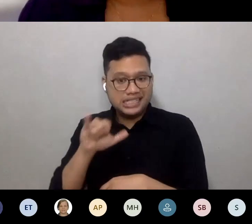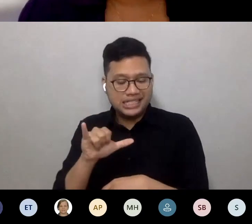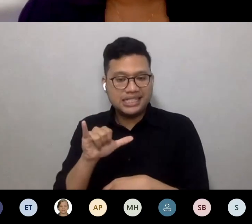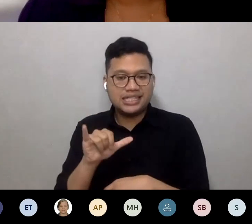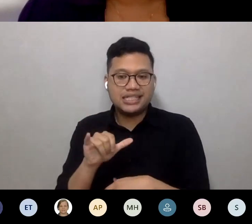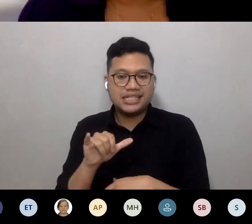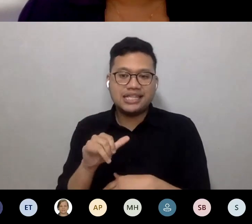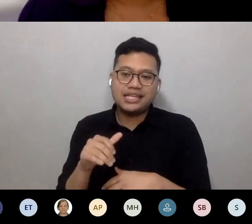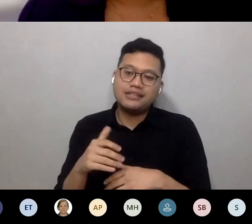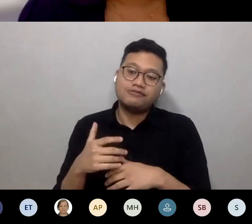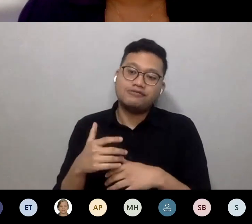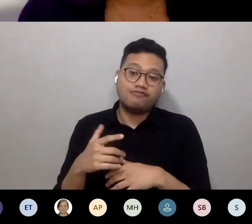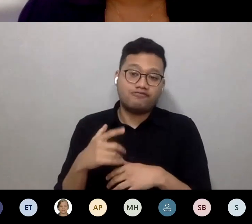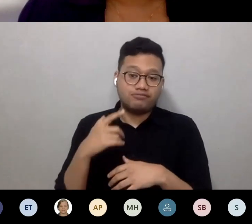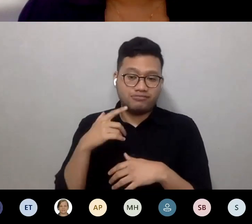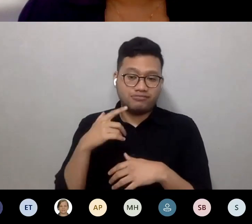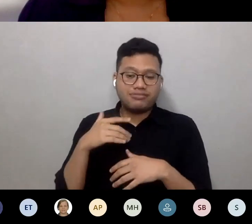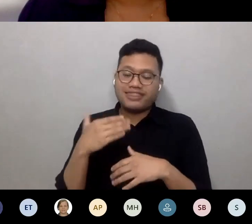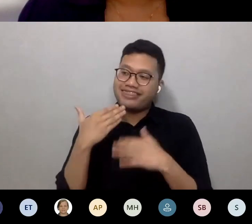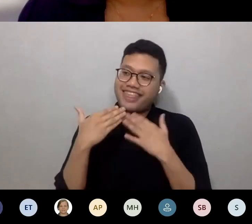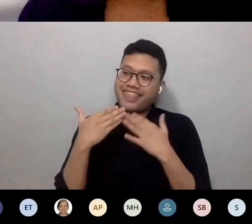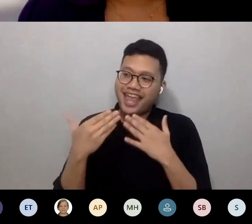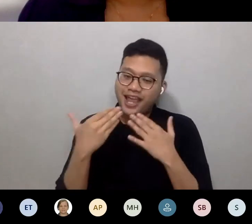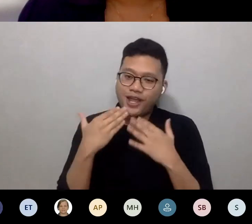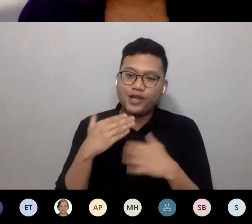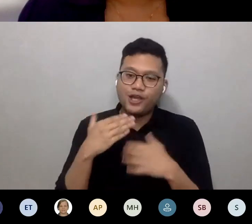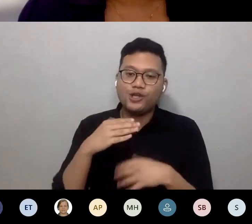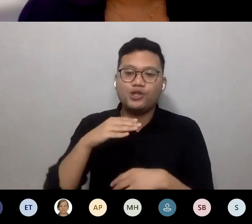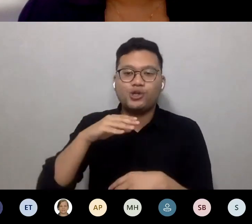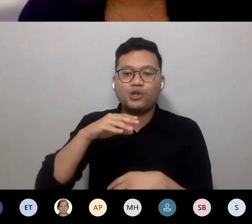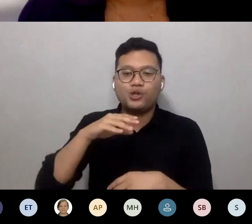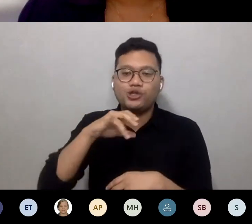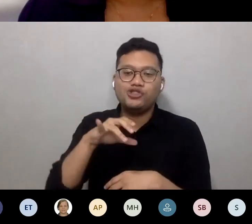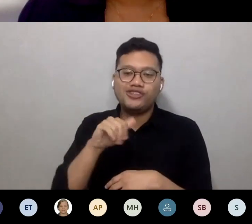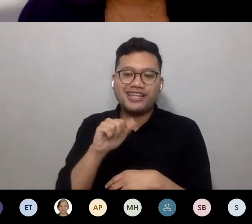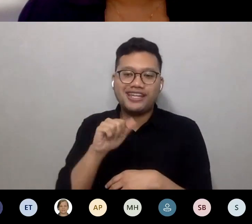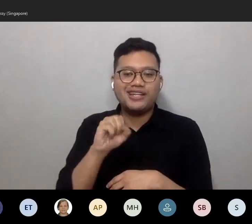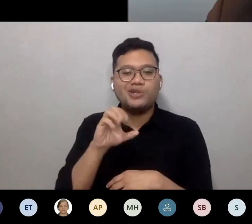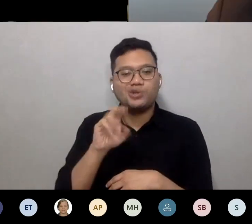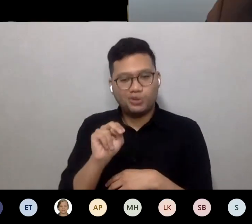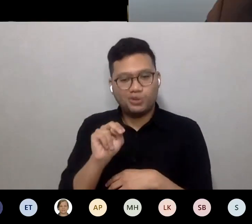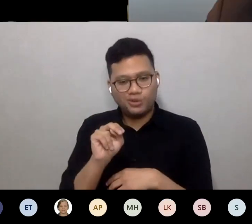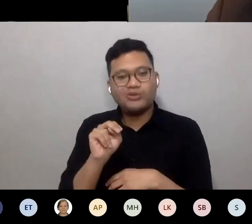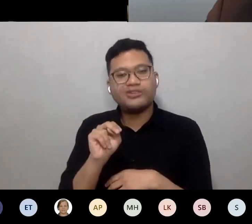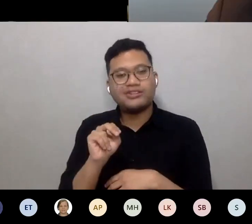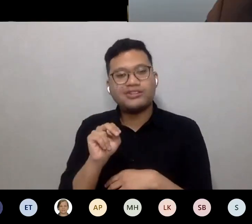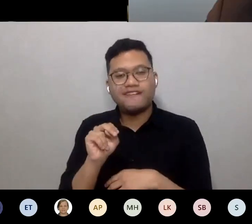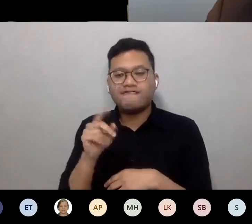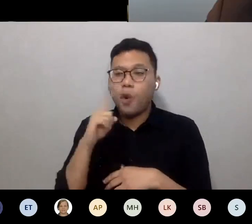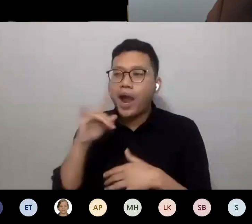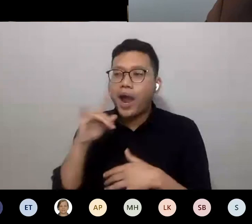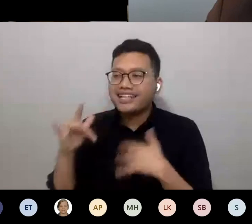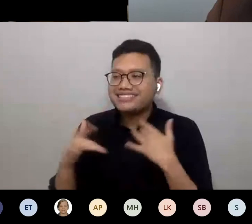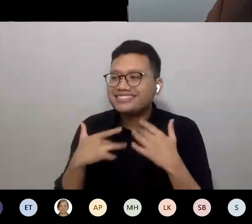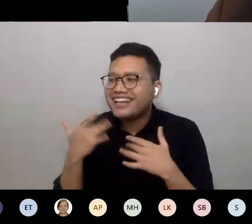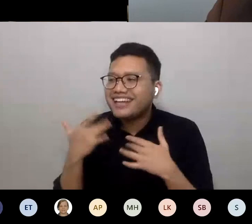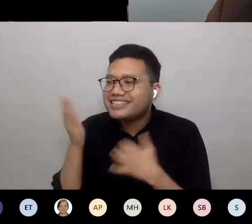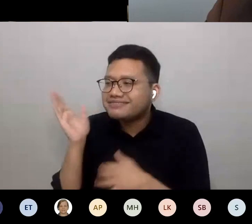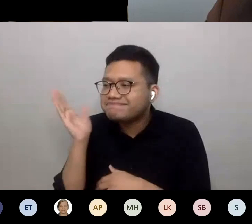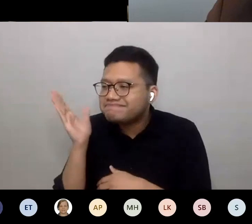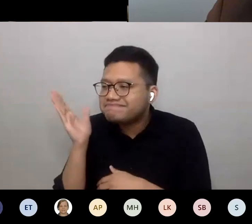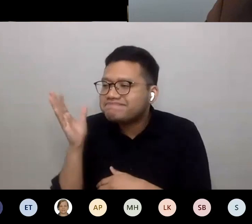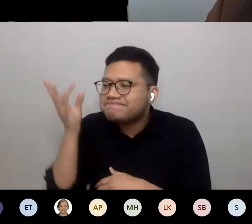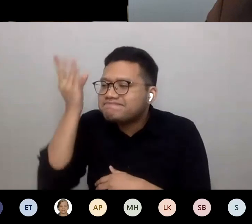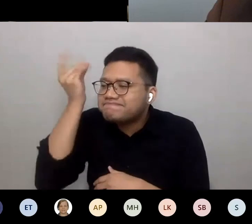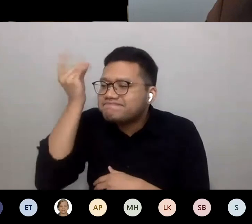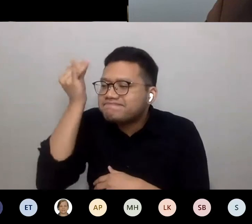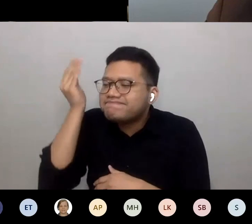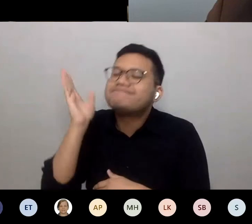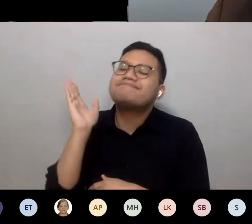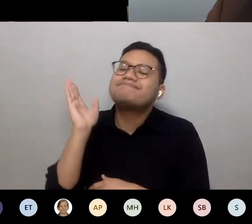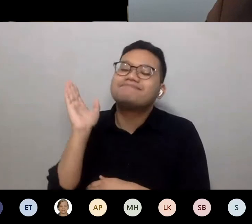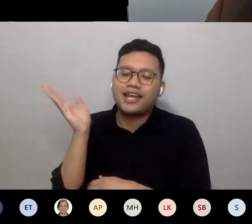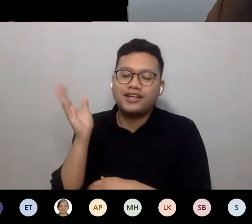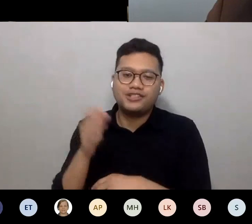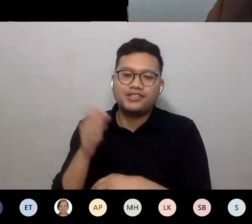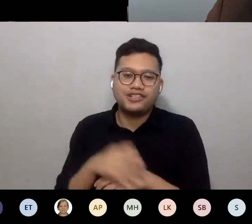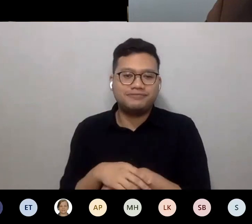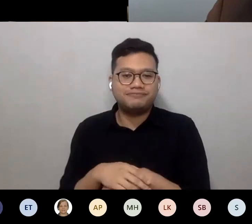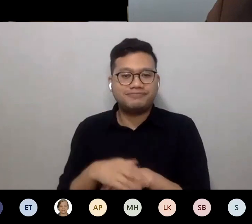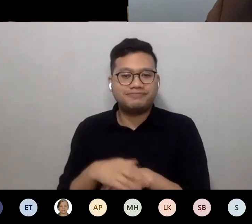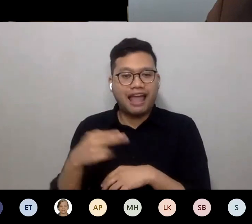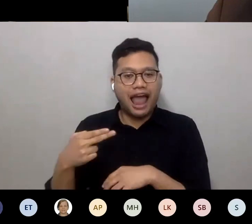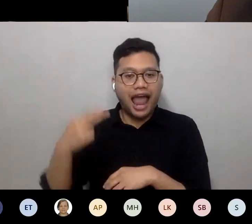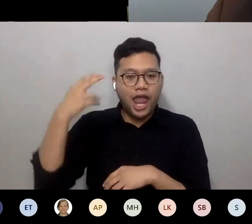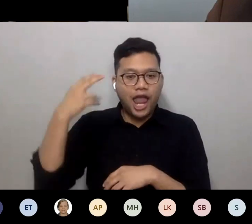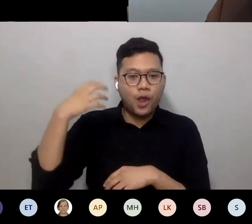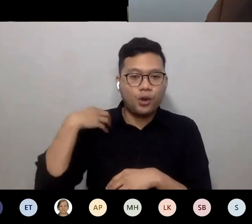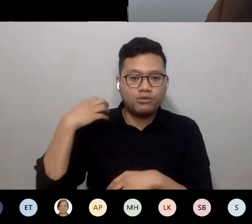behalf of the British Council, thank you, Professor Pomeroy, for a very stimulating and thought-provoking lecture. Our High Commissioner was